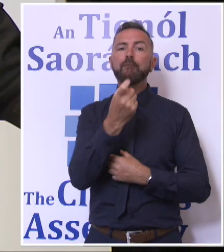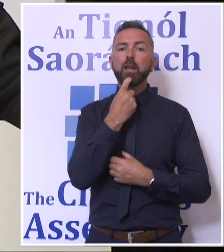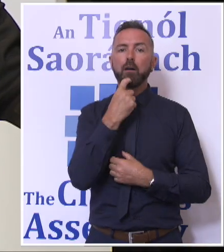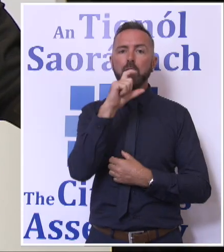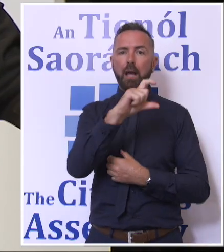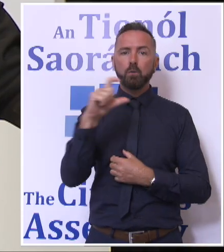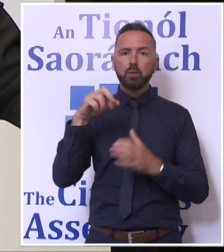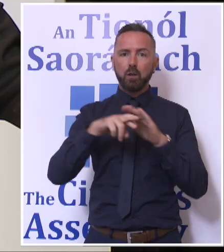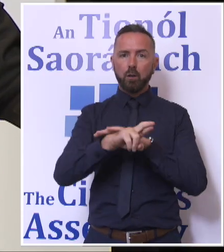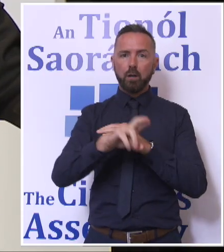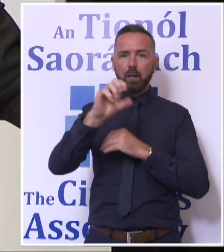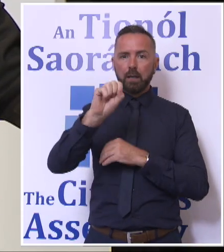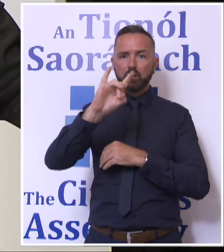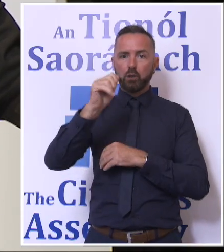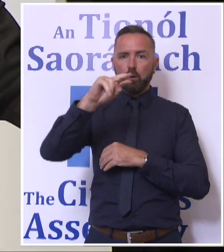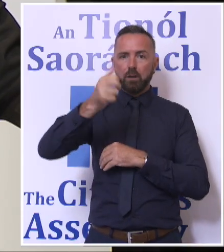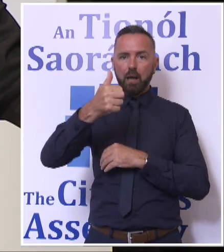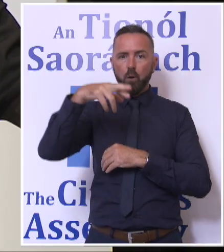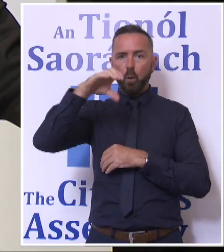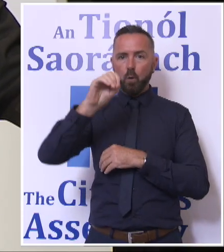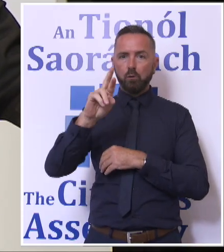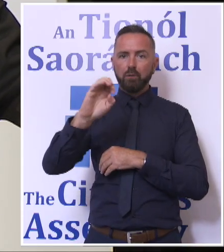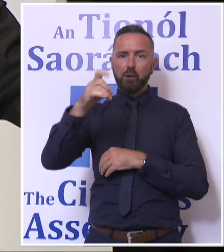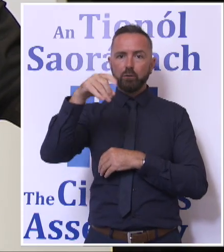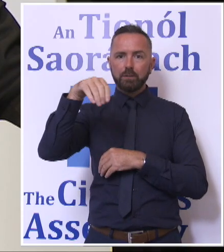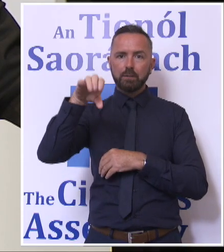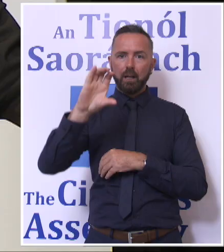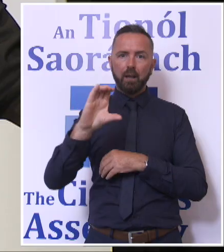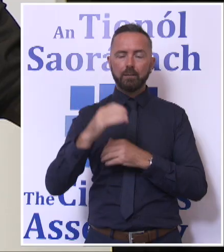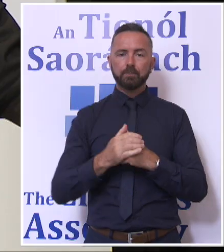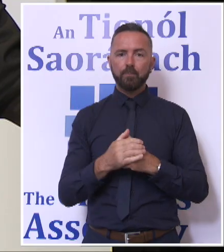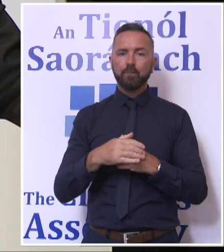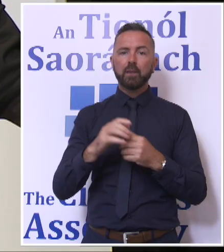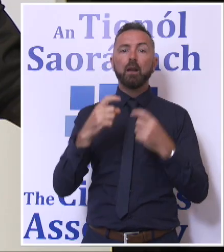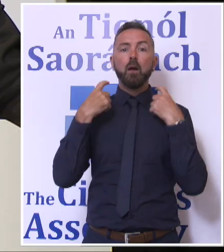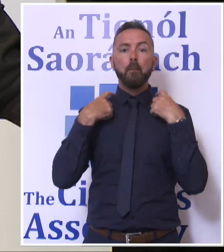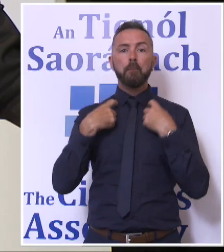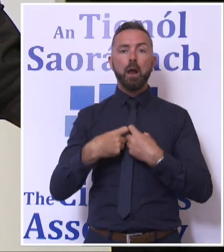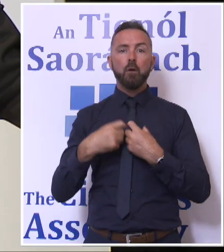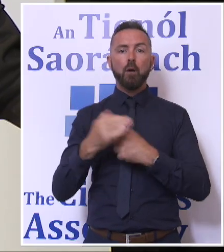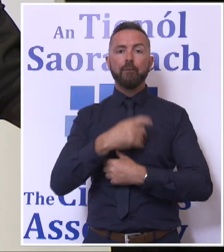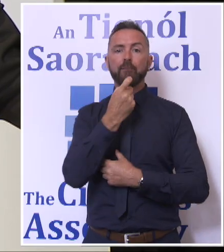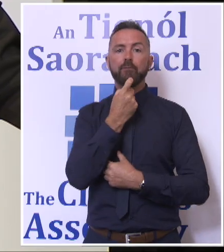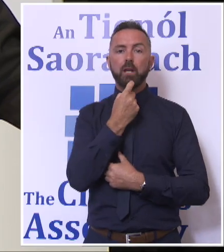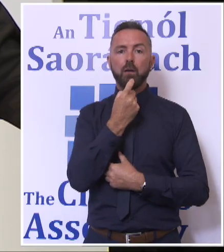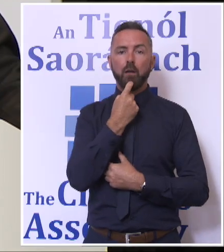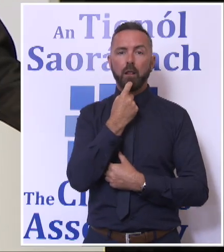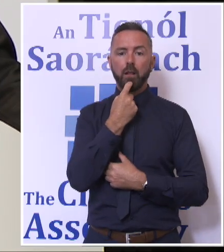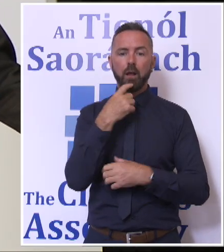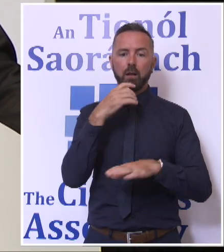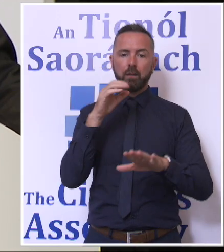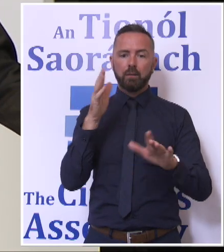Councilor Seána ó Rodaigh. And the Mayor of Fingal were on the